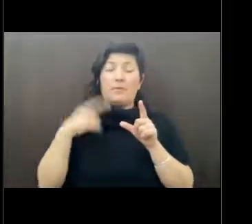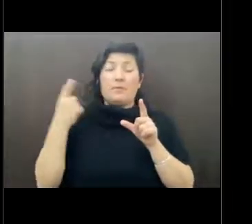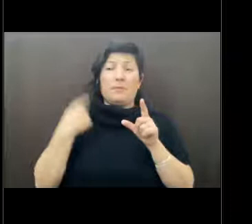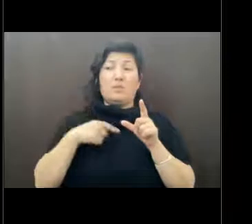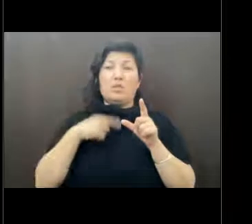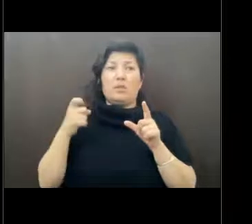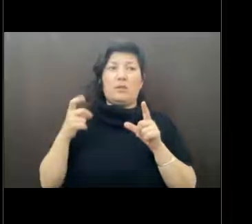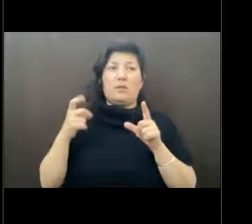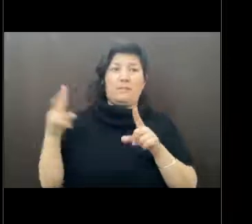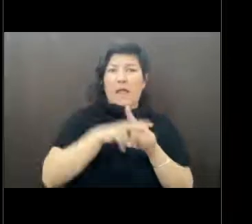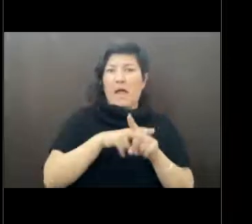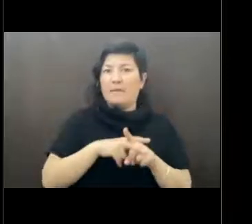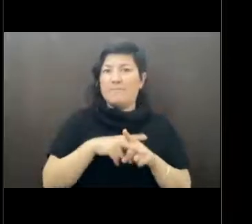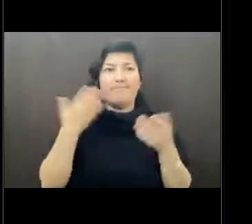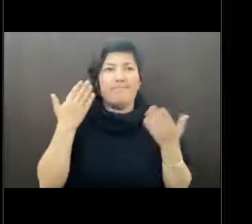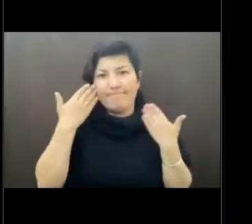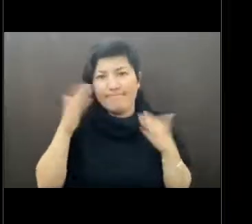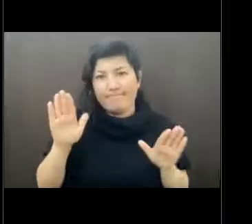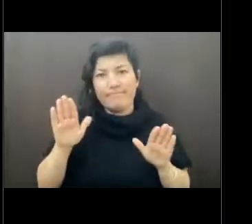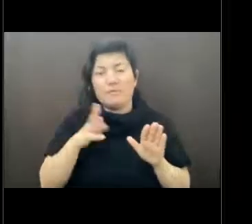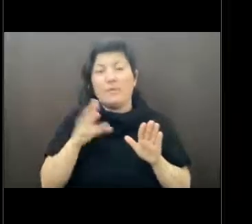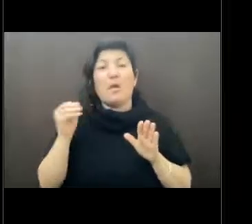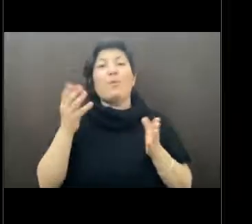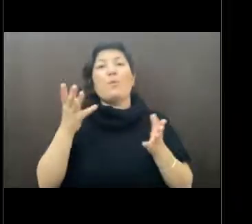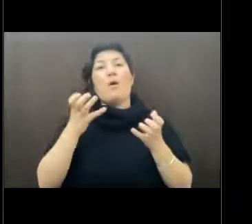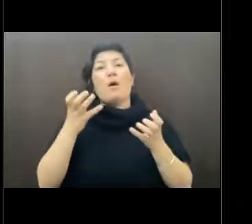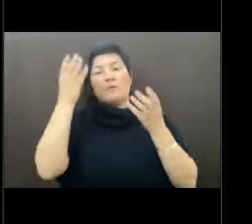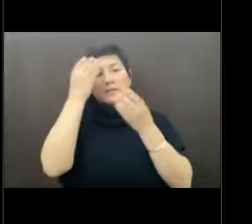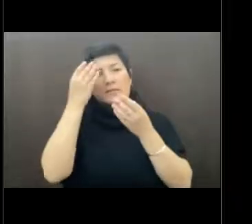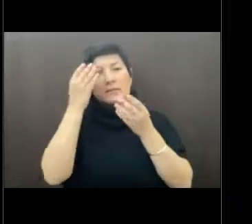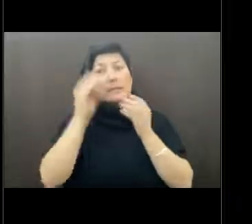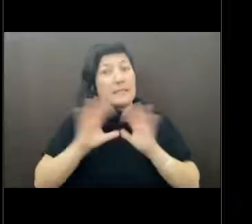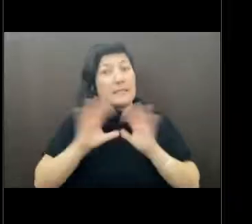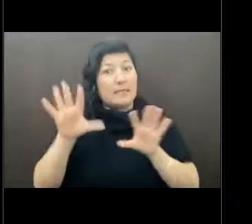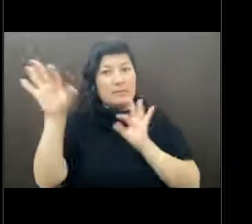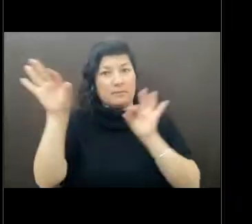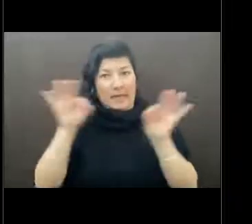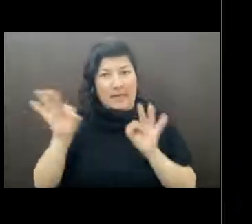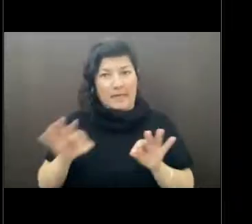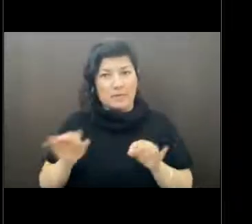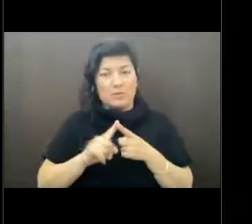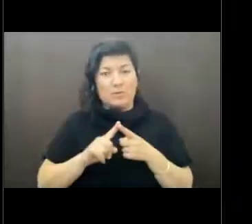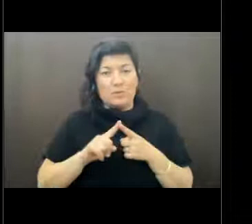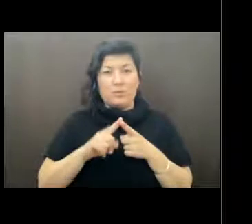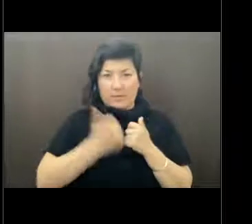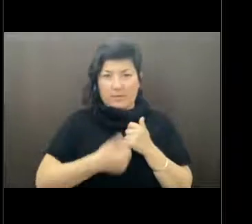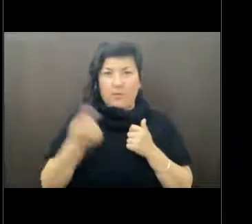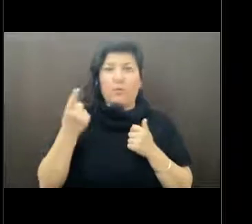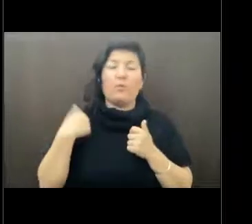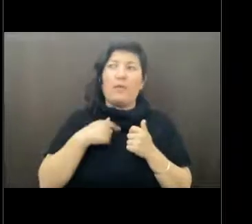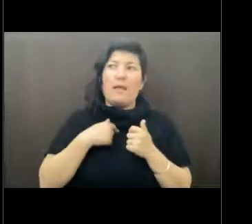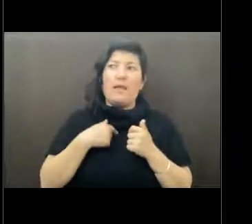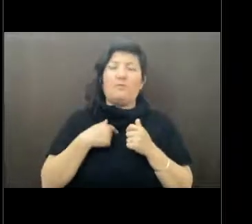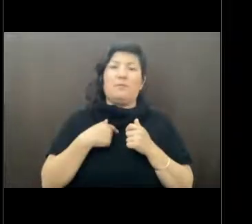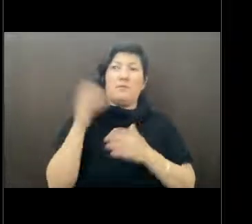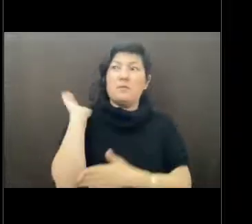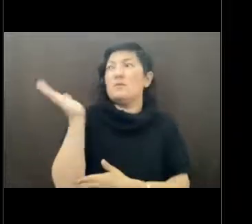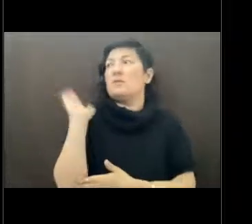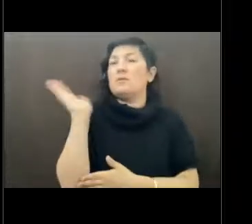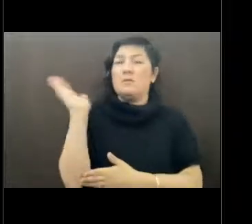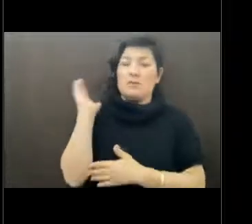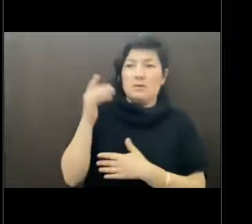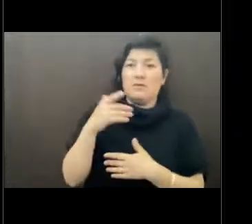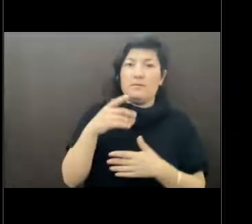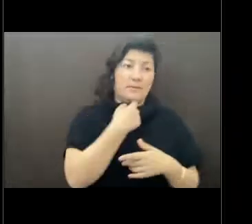And we need to make sure that everybody is aware. And that's something where we basically have to be evangelists. We have to go and talk about this to